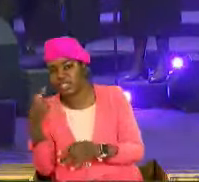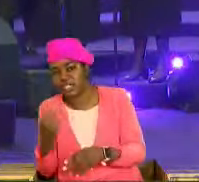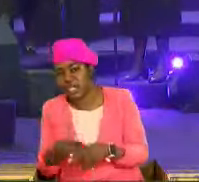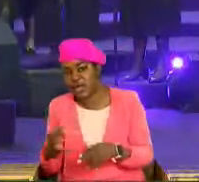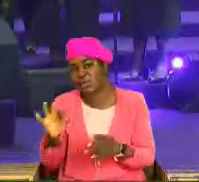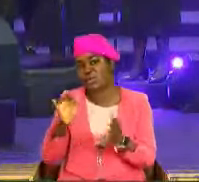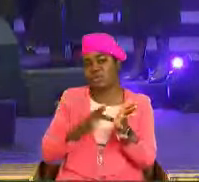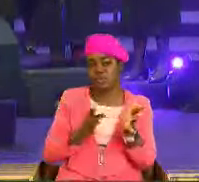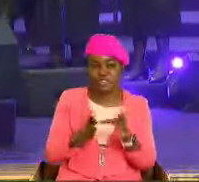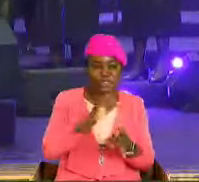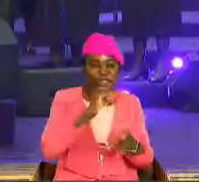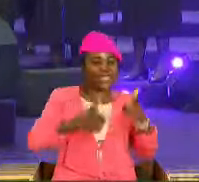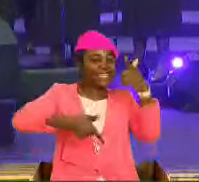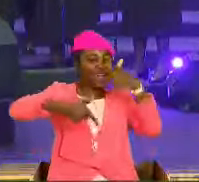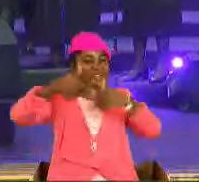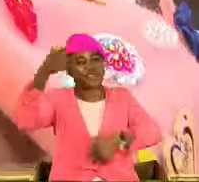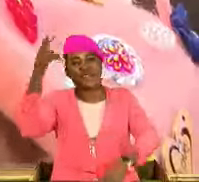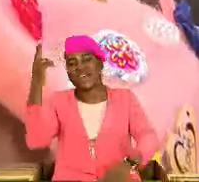jusus